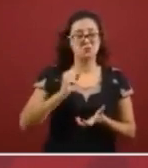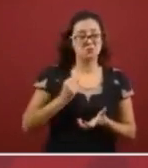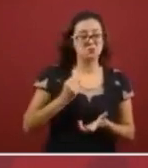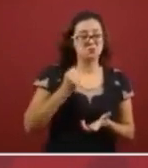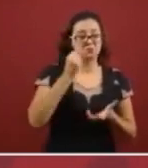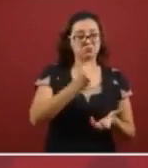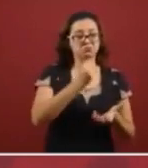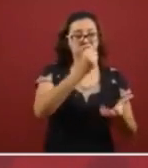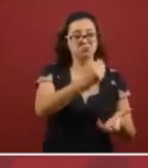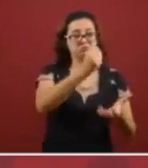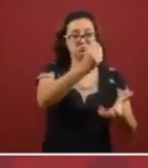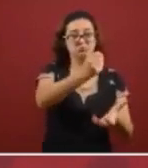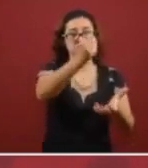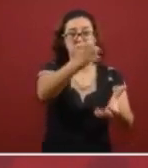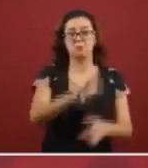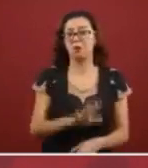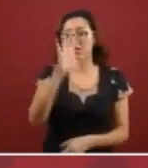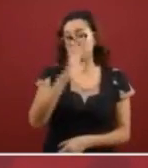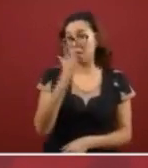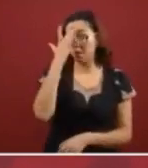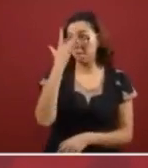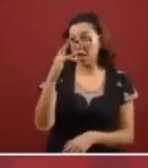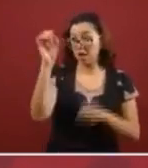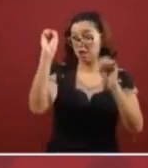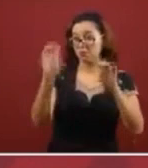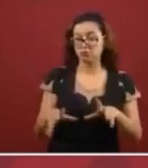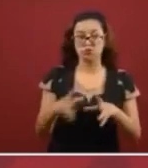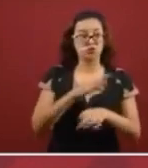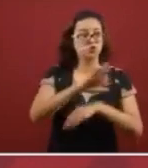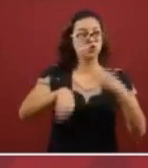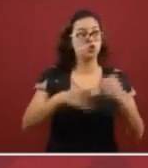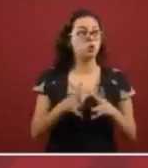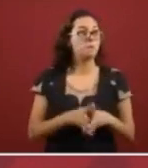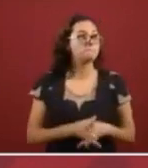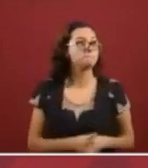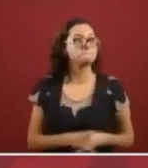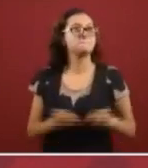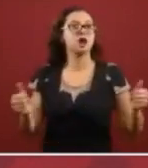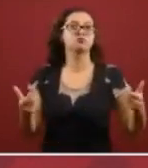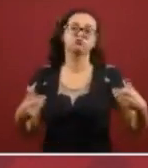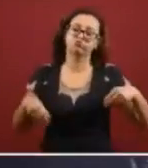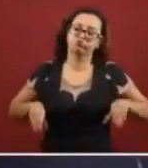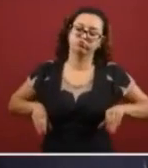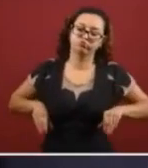magical governments. Everything would disappear.